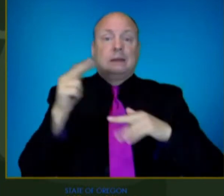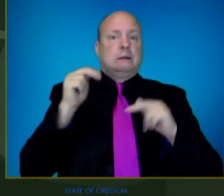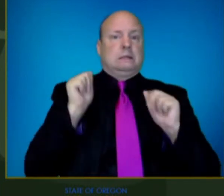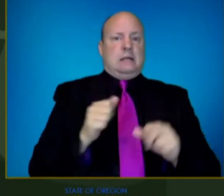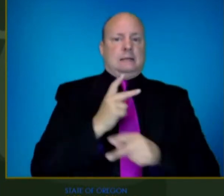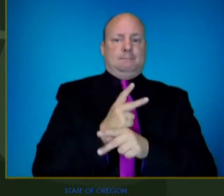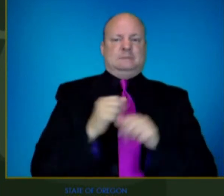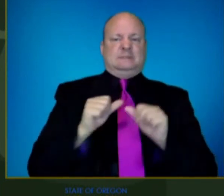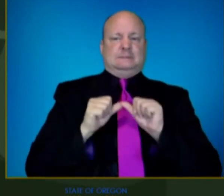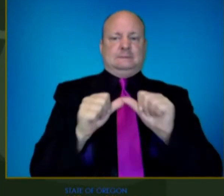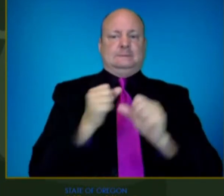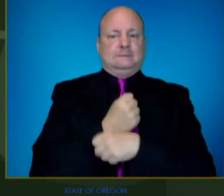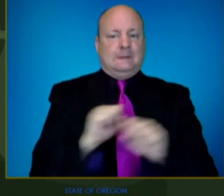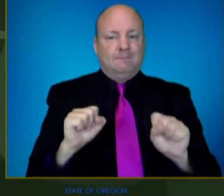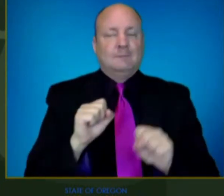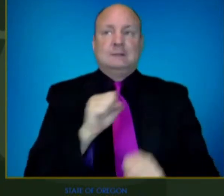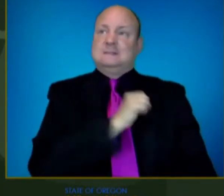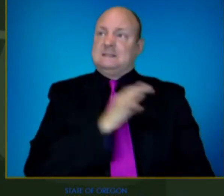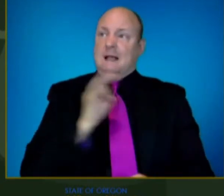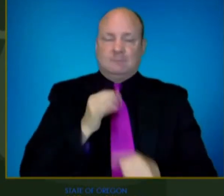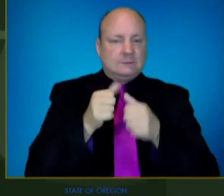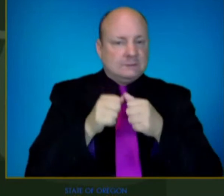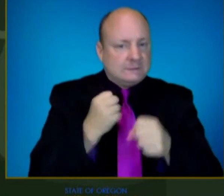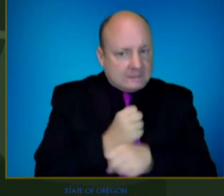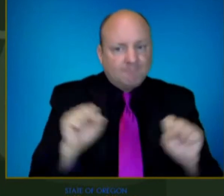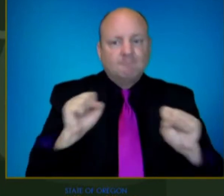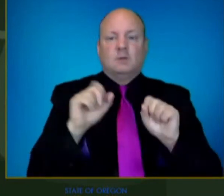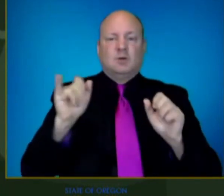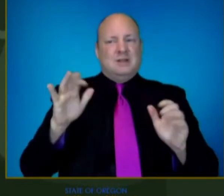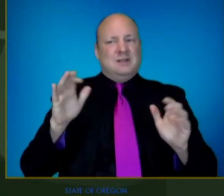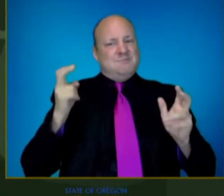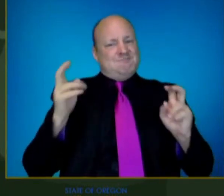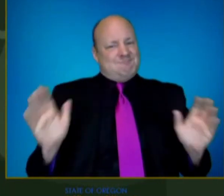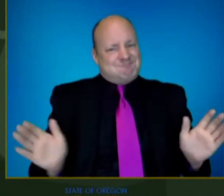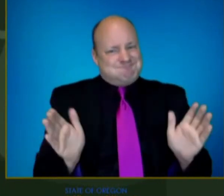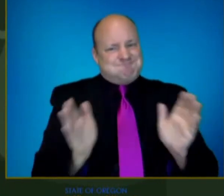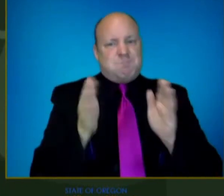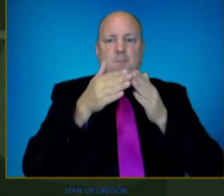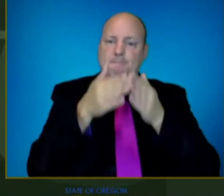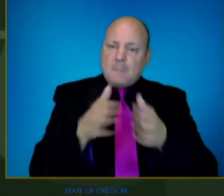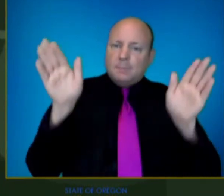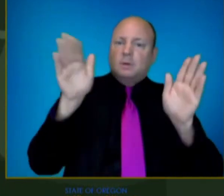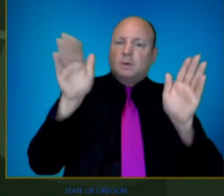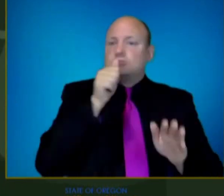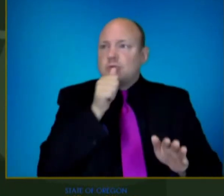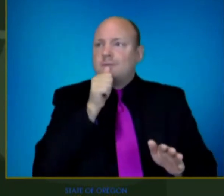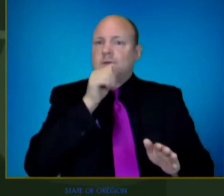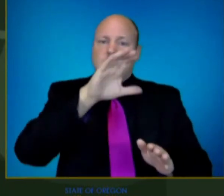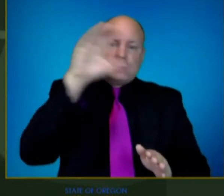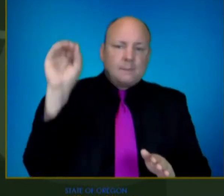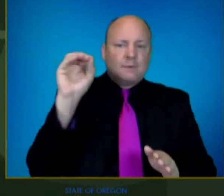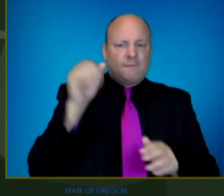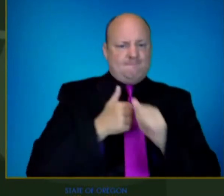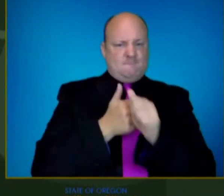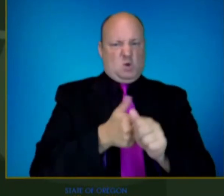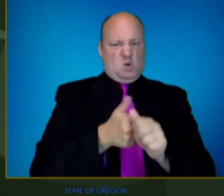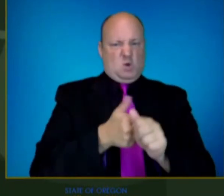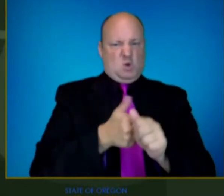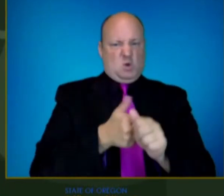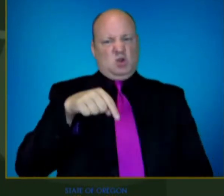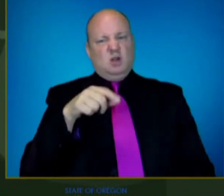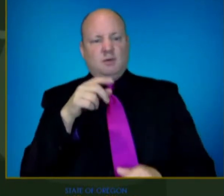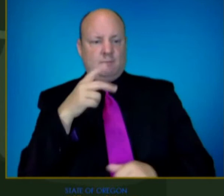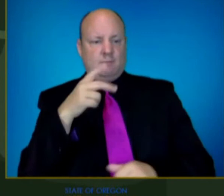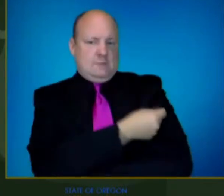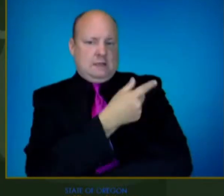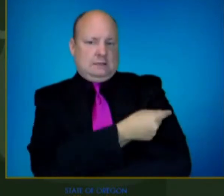I strongly encourage our public and private employers to follow suit and require vaccination for their